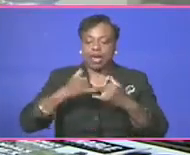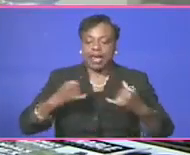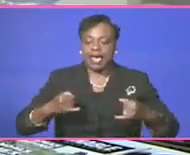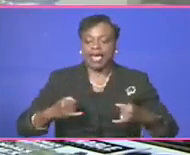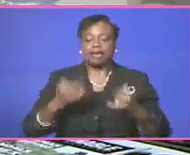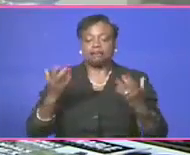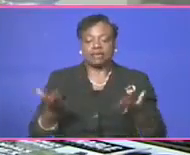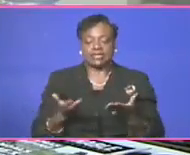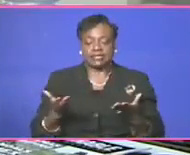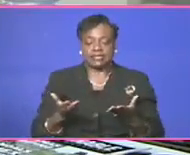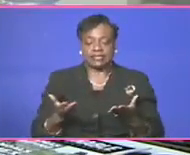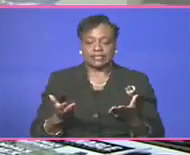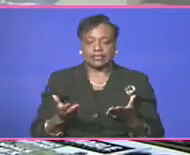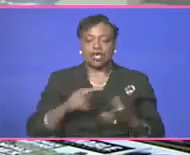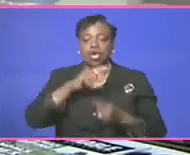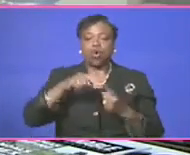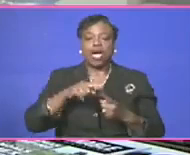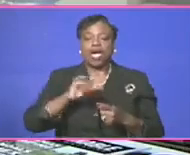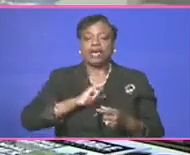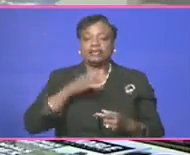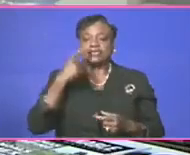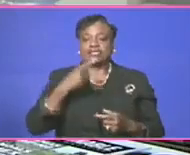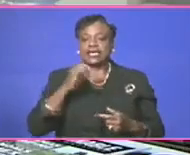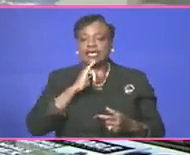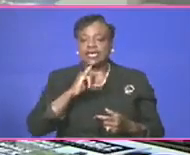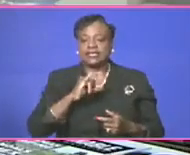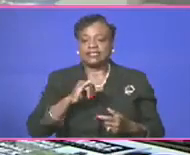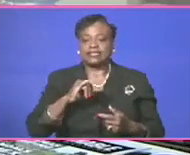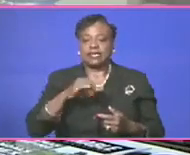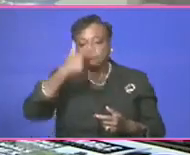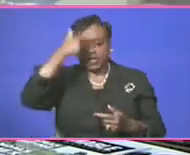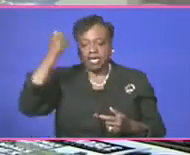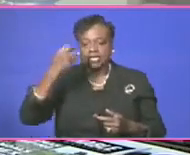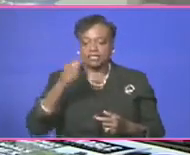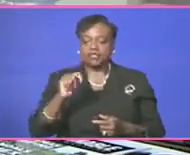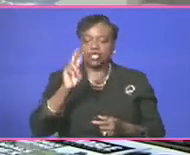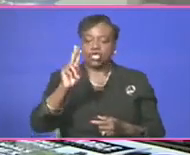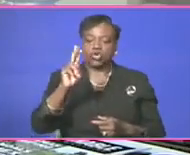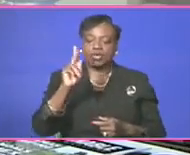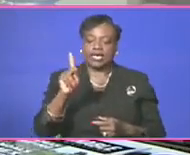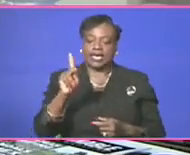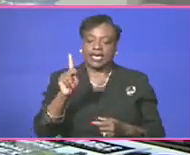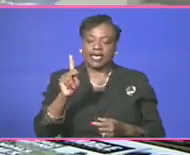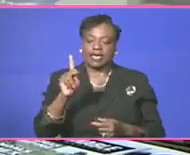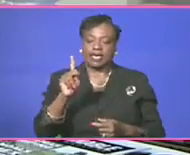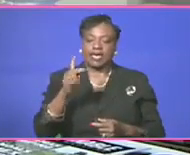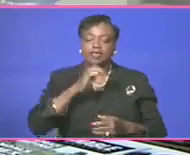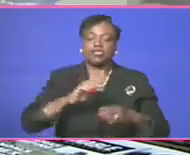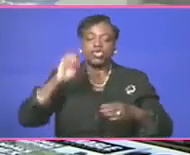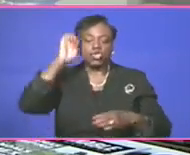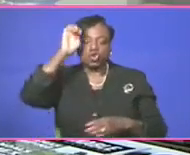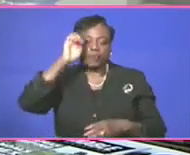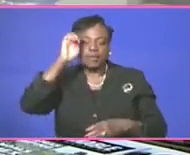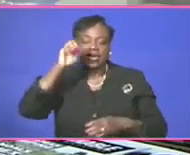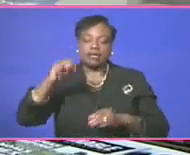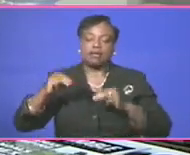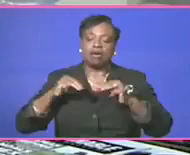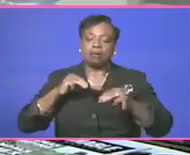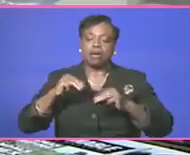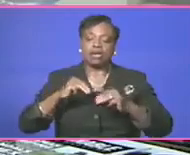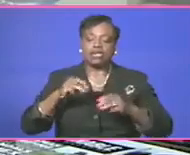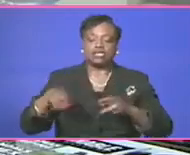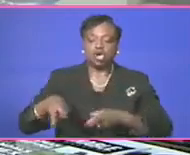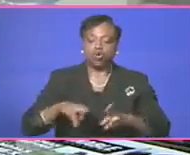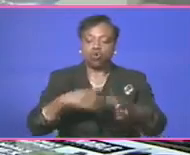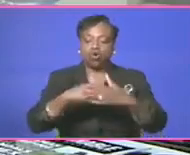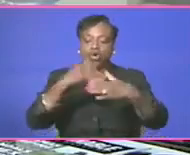and online. And what I would say is because the UK, the European market is the road building capital